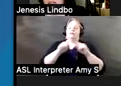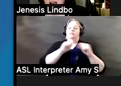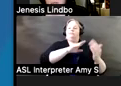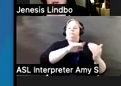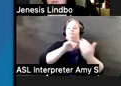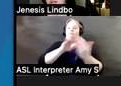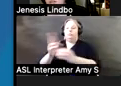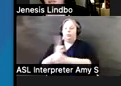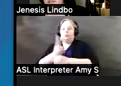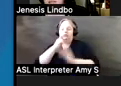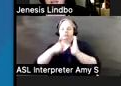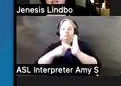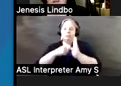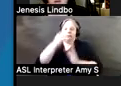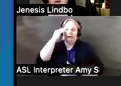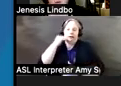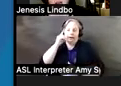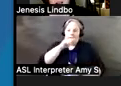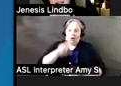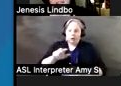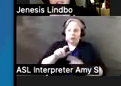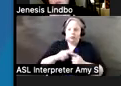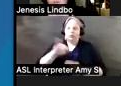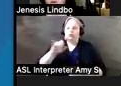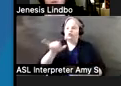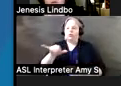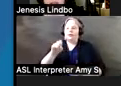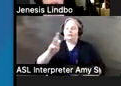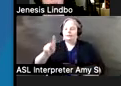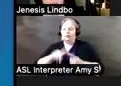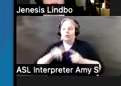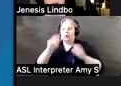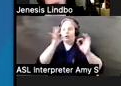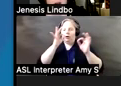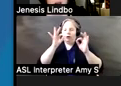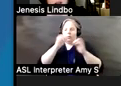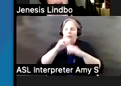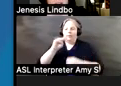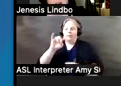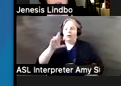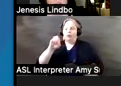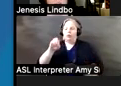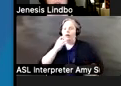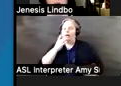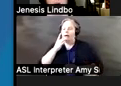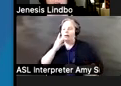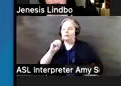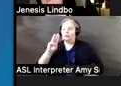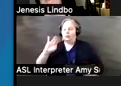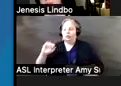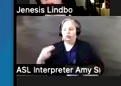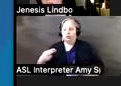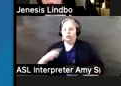used, like a head mouse and a joystick, or an eye gaze and a micro light switch? Is there a limit to how